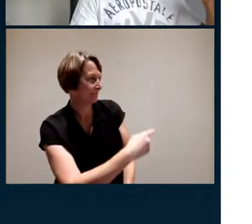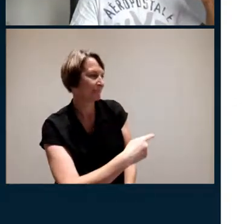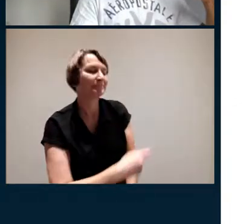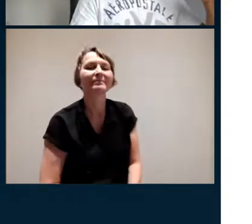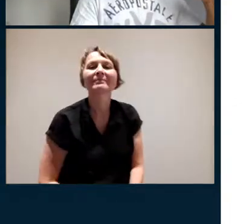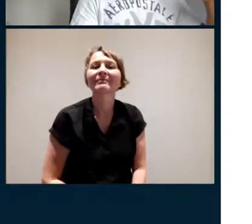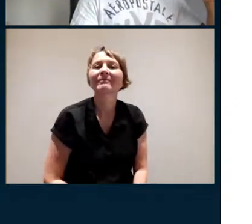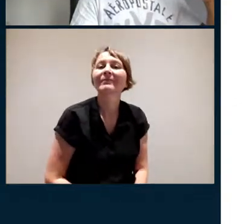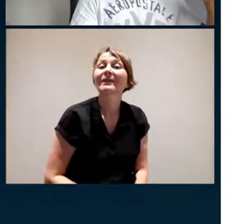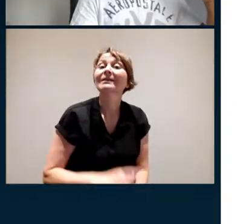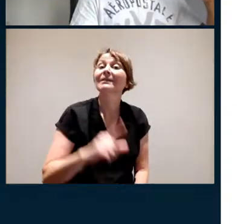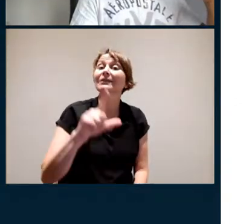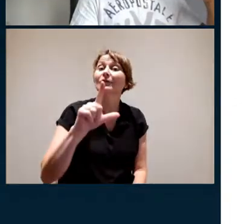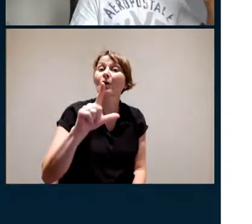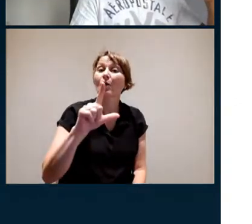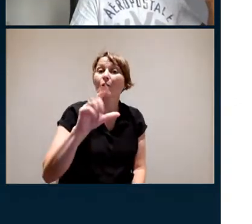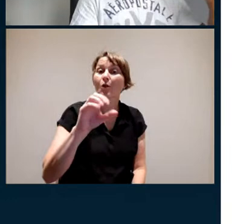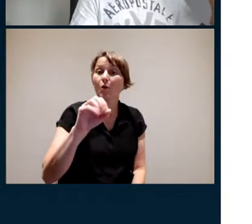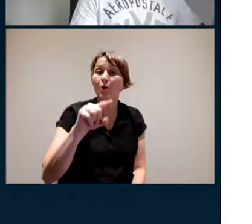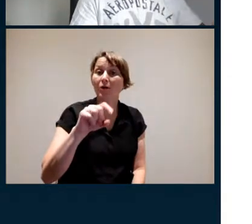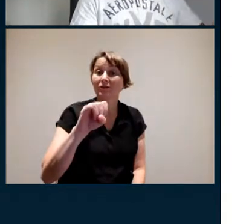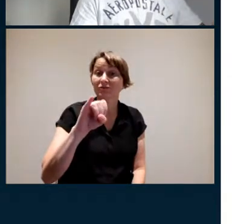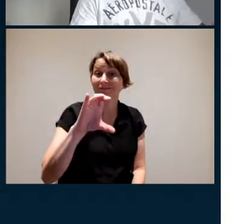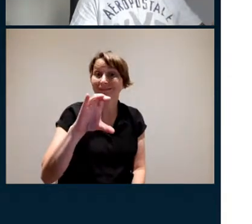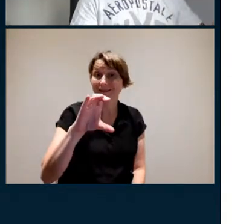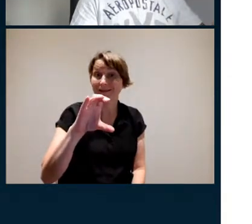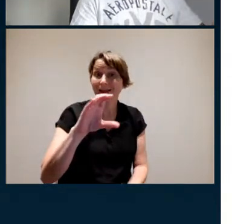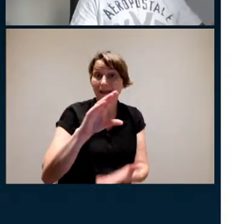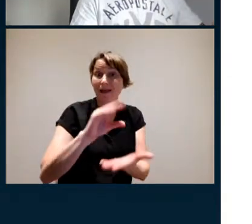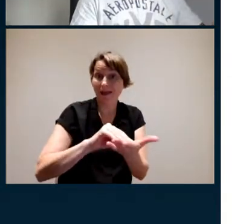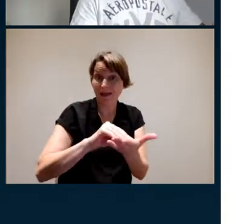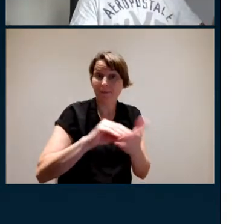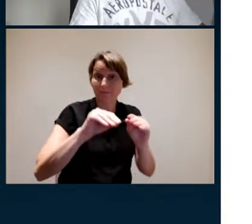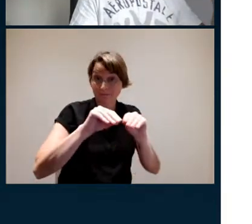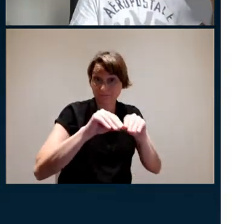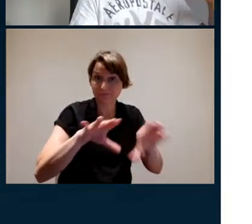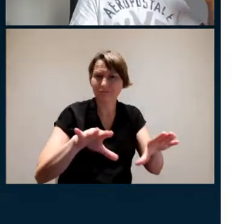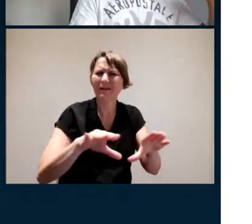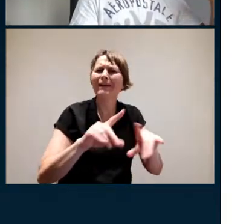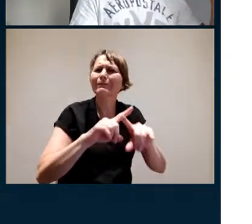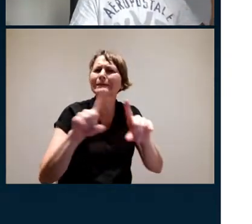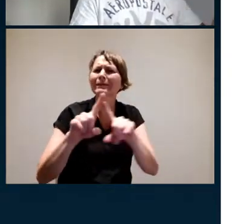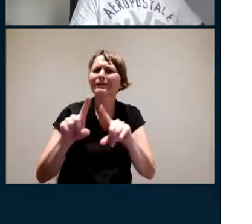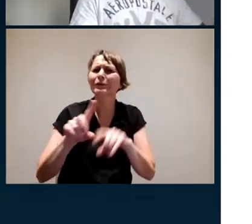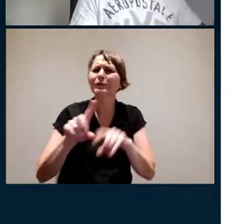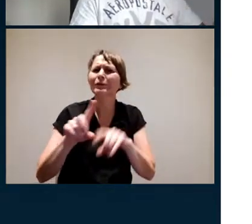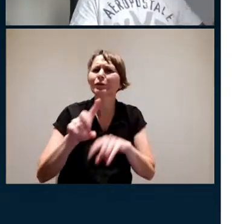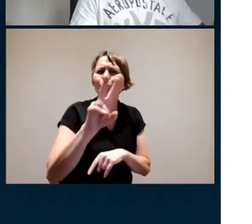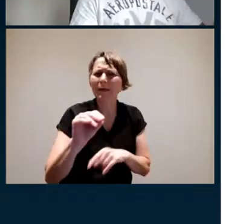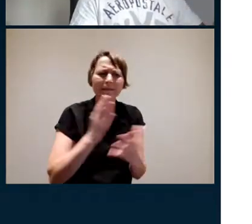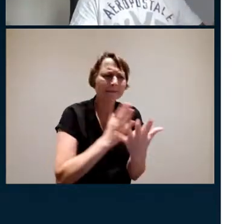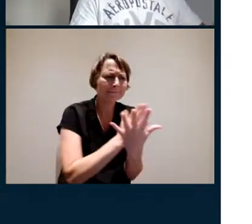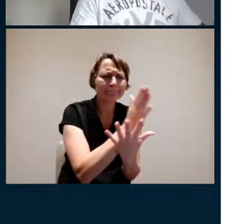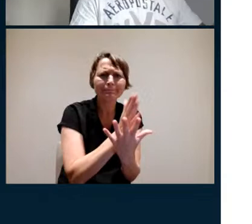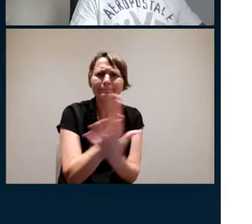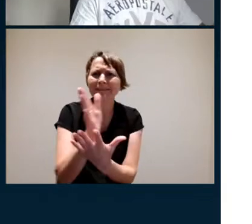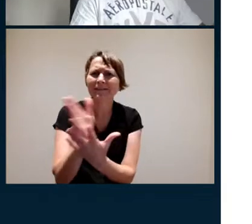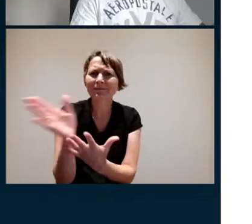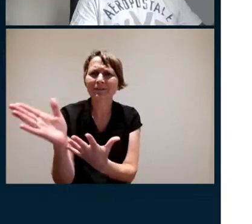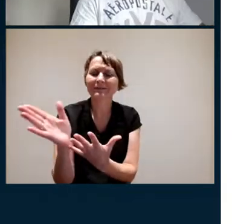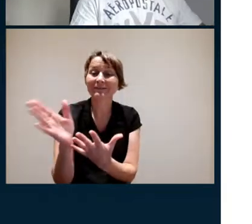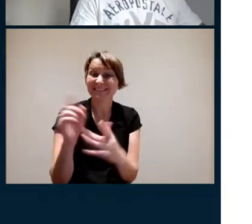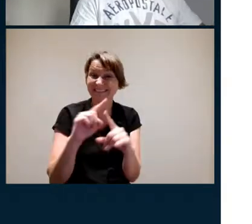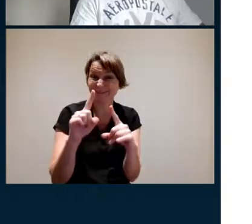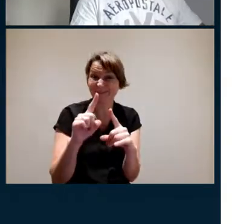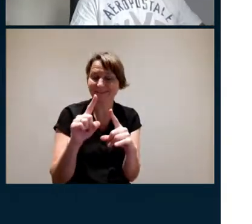extension which was deployed here, and it had 20 versions working, and the pipeline does it automatically. All